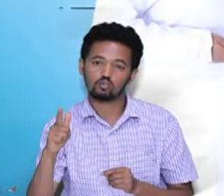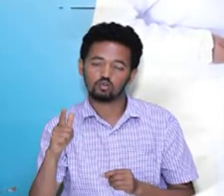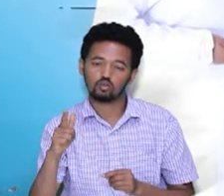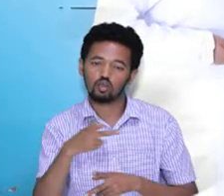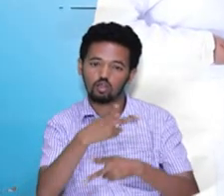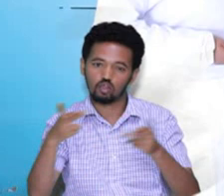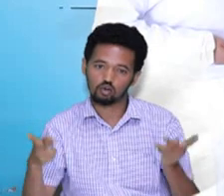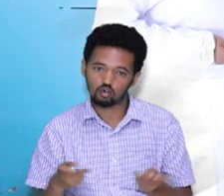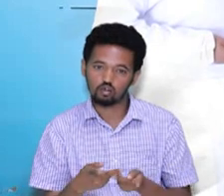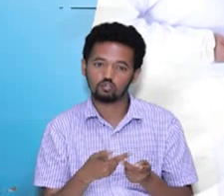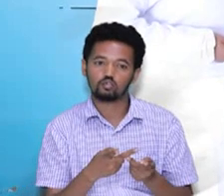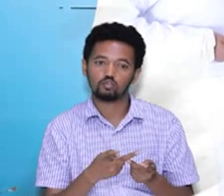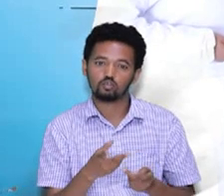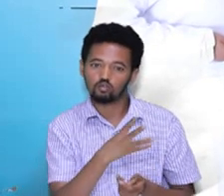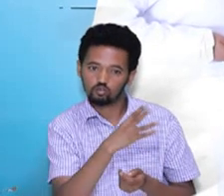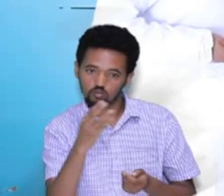So,